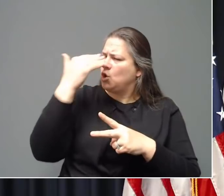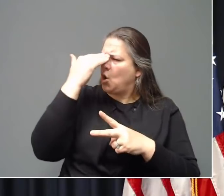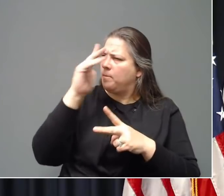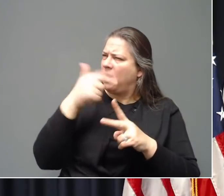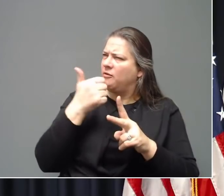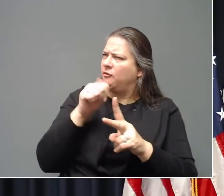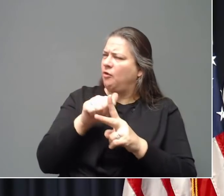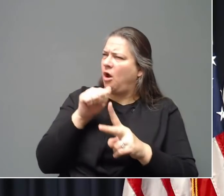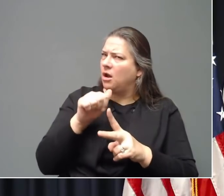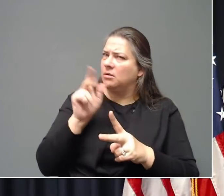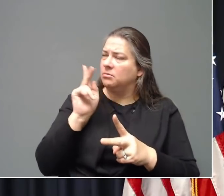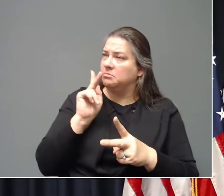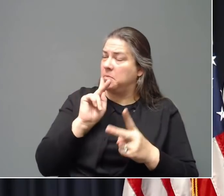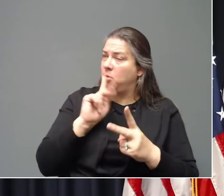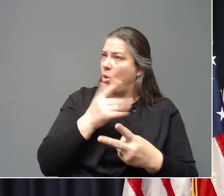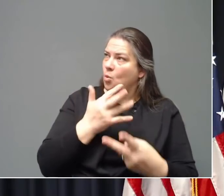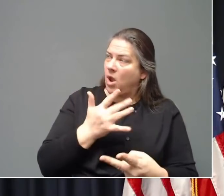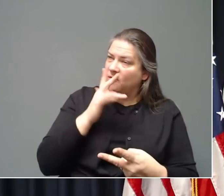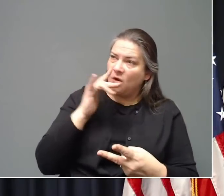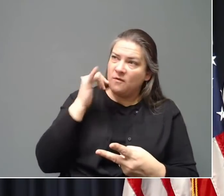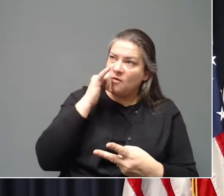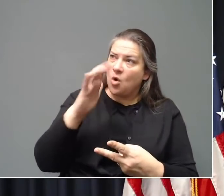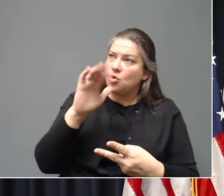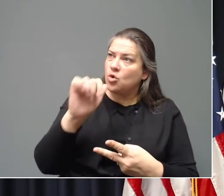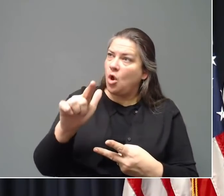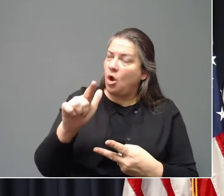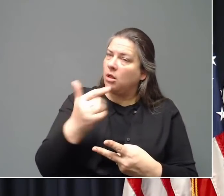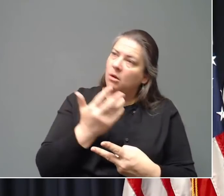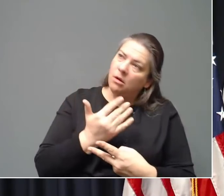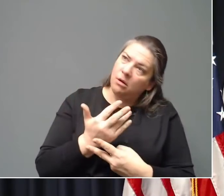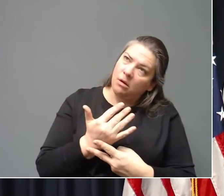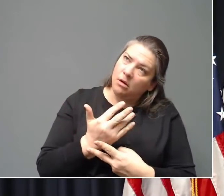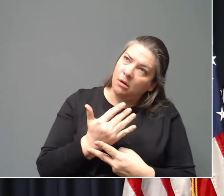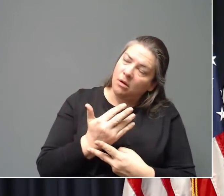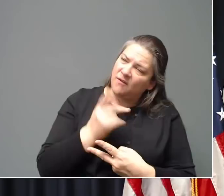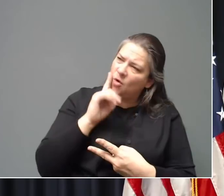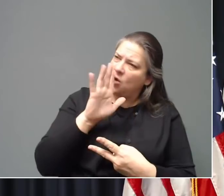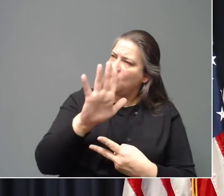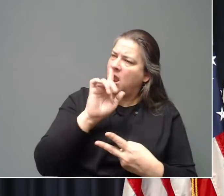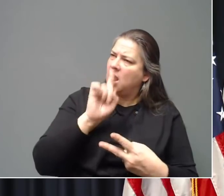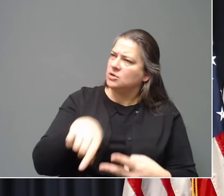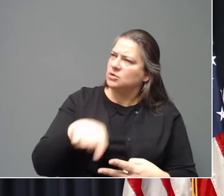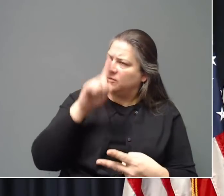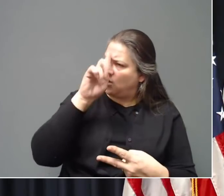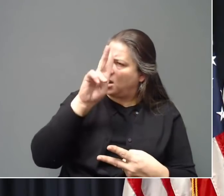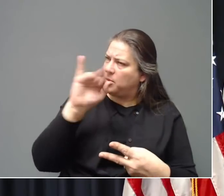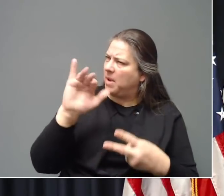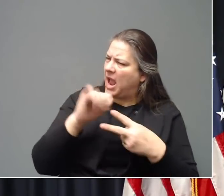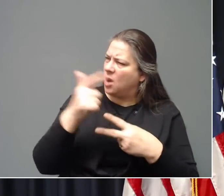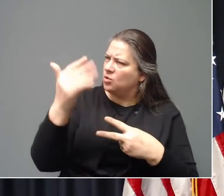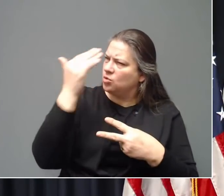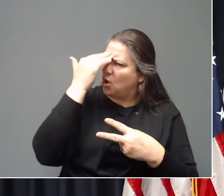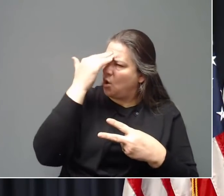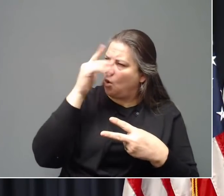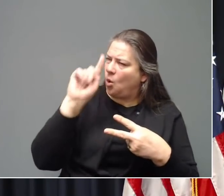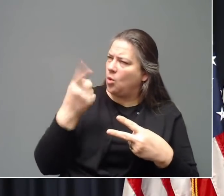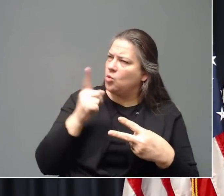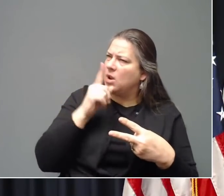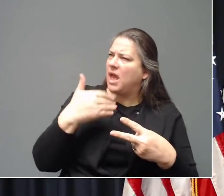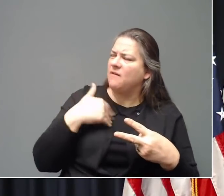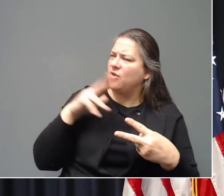been waiting for a phone call to go through their claim to be accurate on that 30,000 mark?